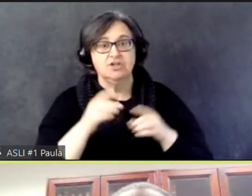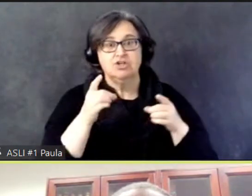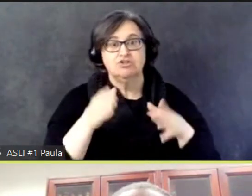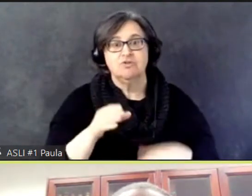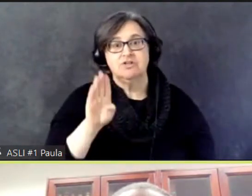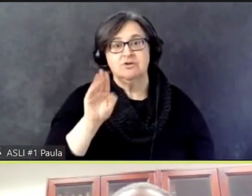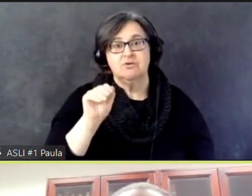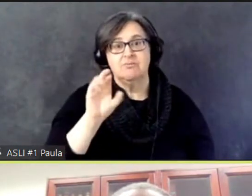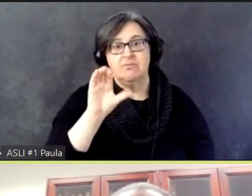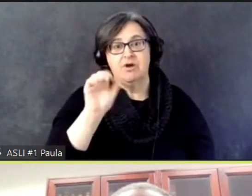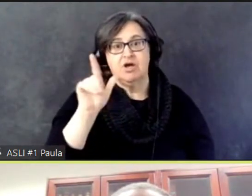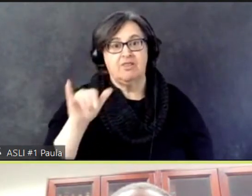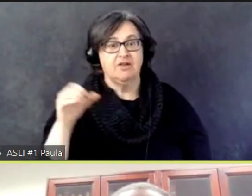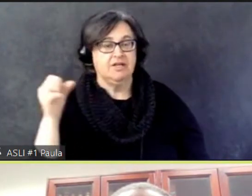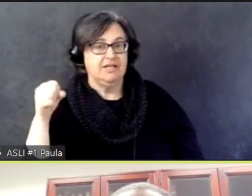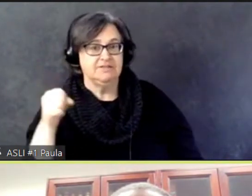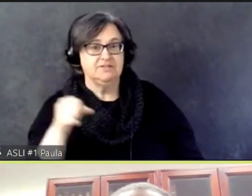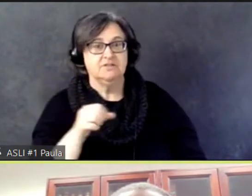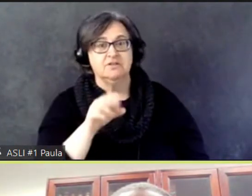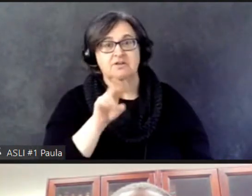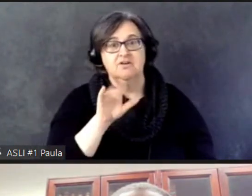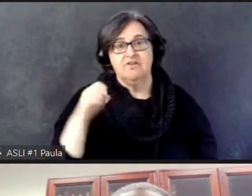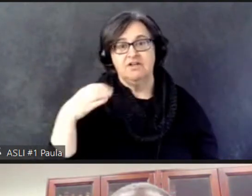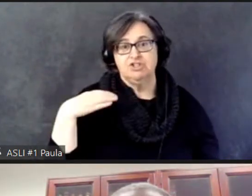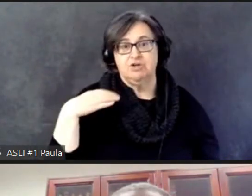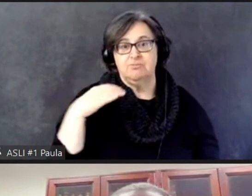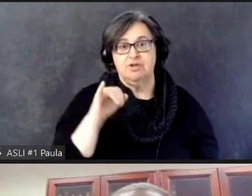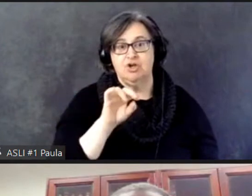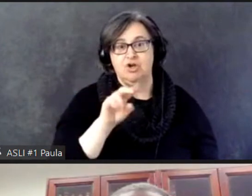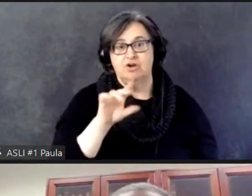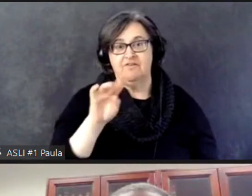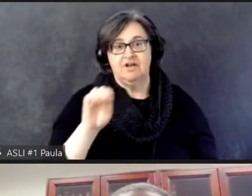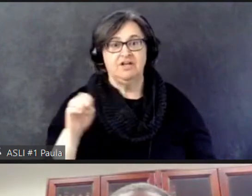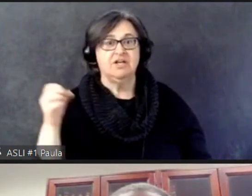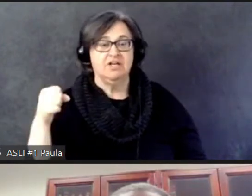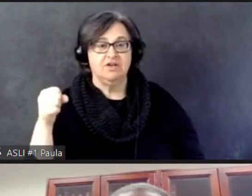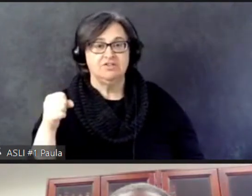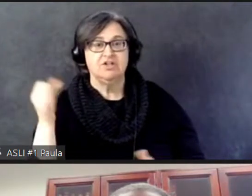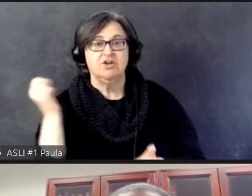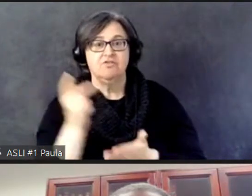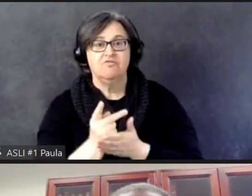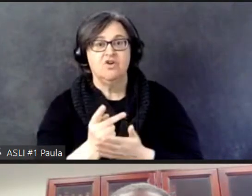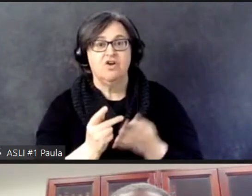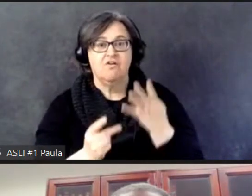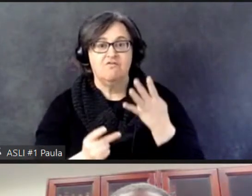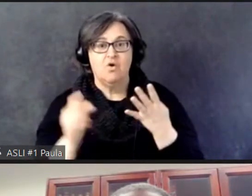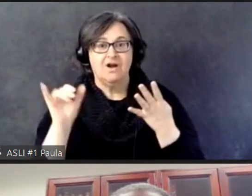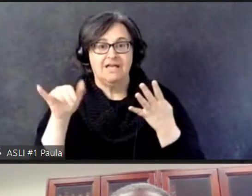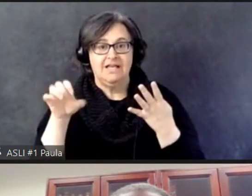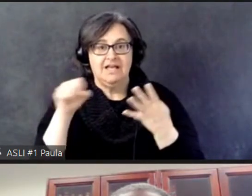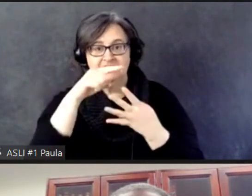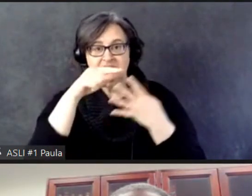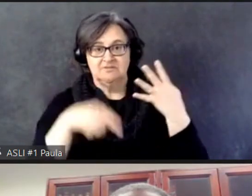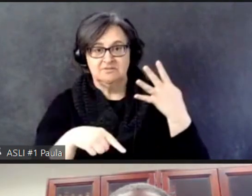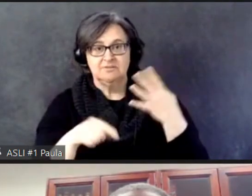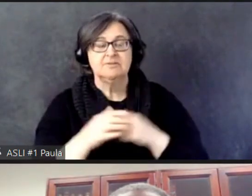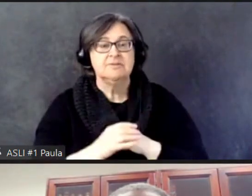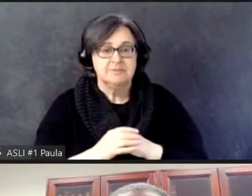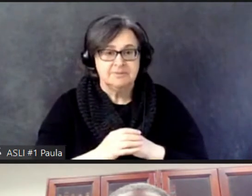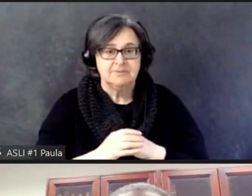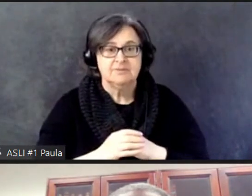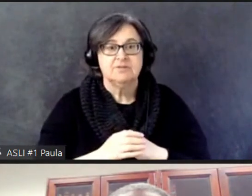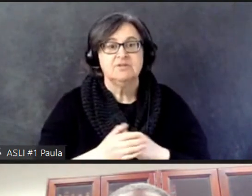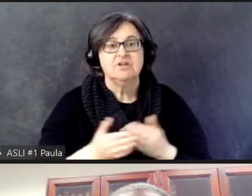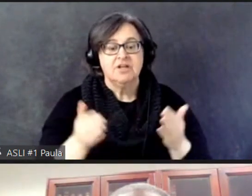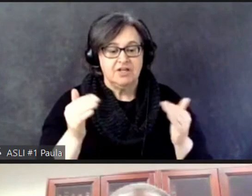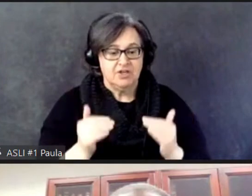Yes. Vice Chairman Irvine. Yes. Okay, the minutes are approved with 4 yes votes, sir. Thank you. Our next